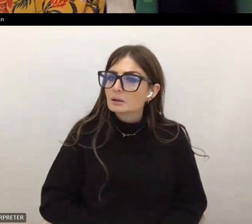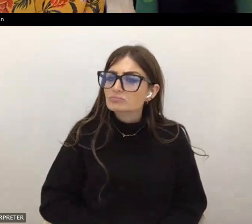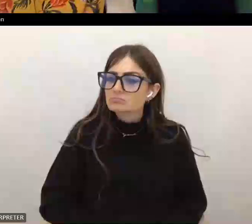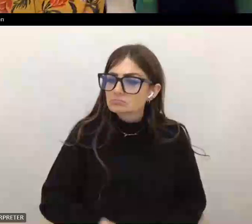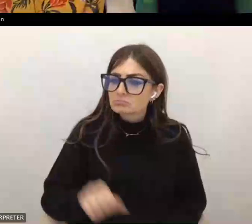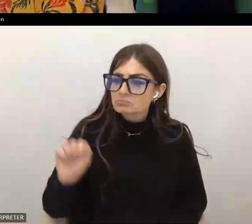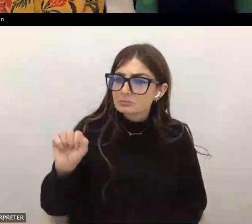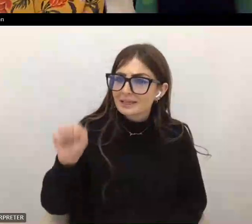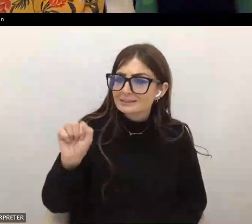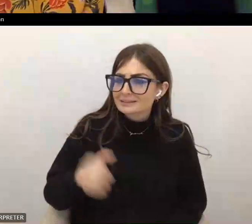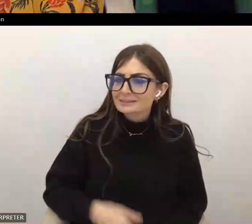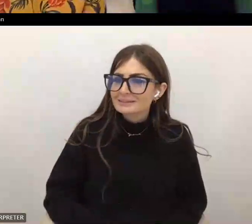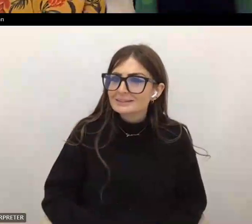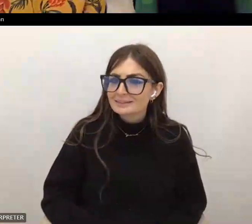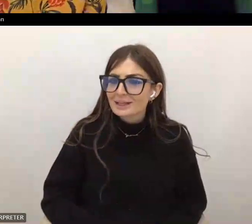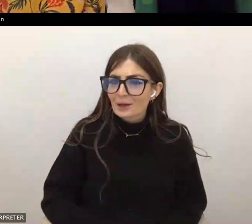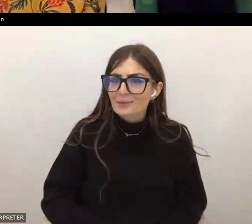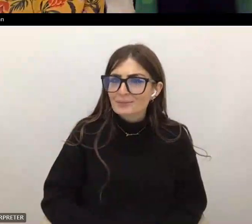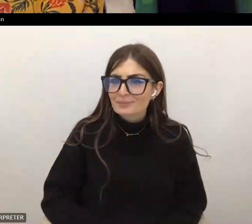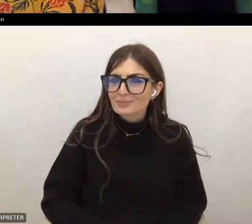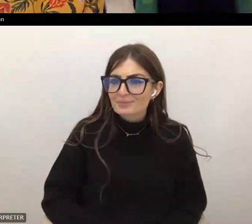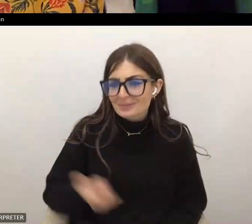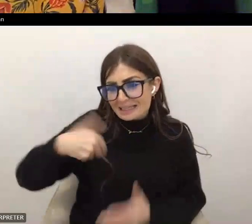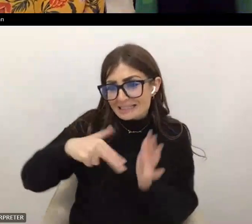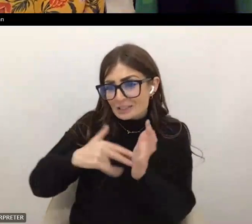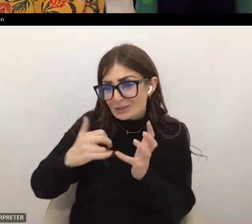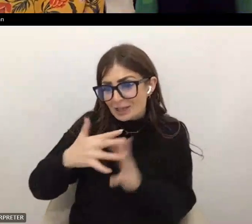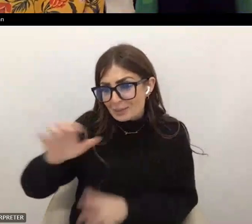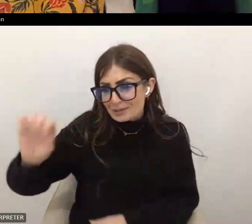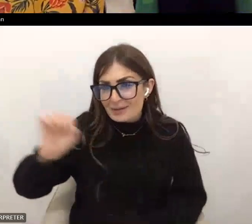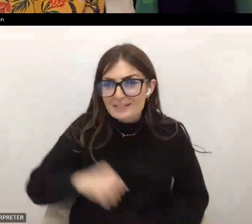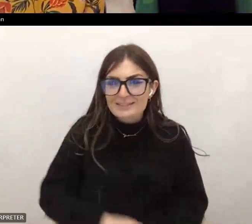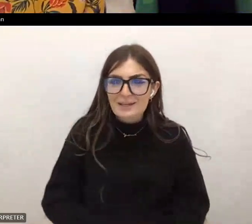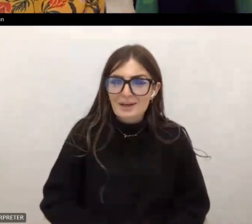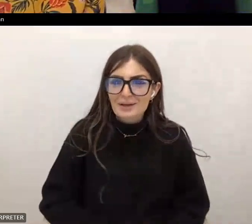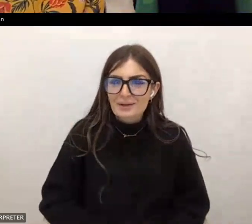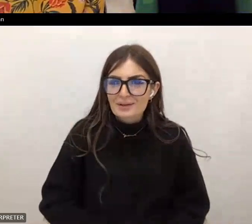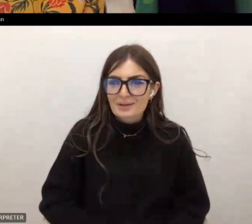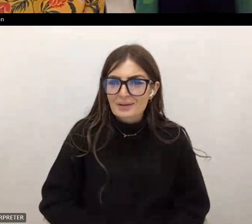Yes. Yeah. Queanbeyan sits in New South Wales, so yes. Yeah.